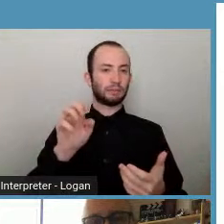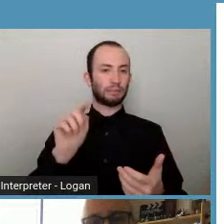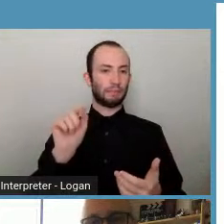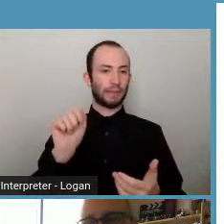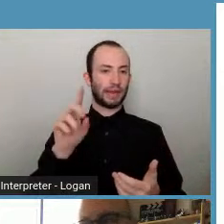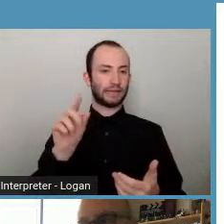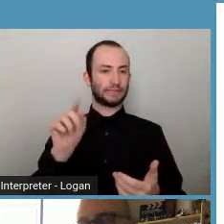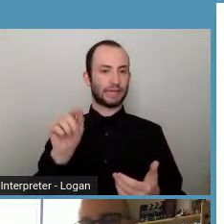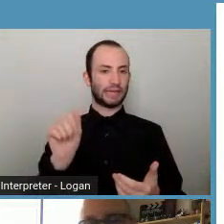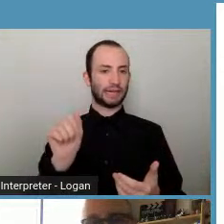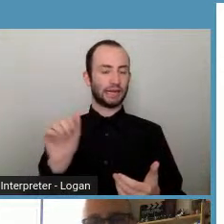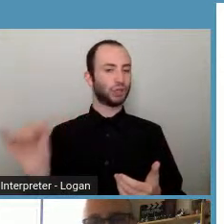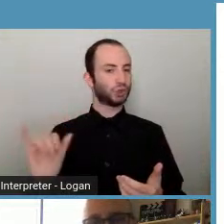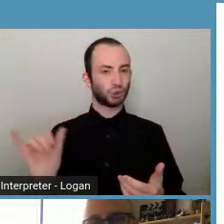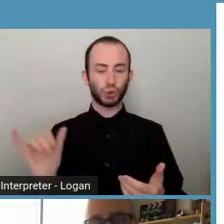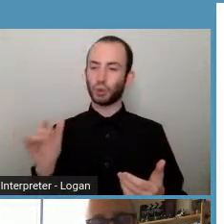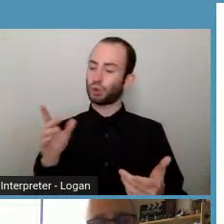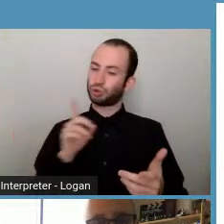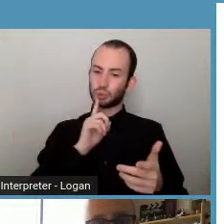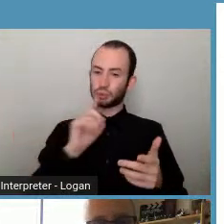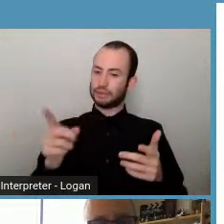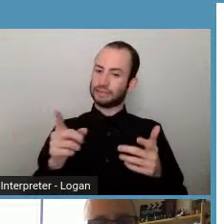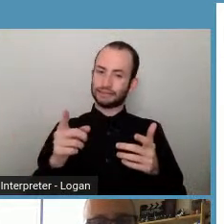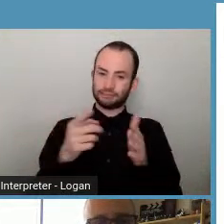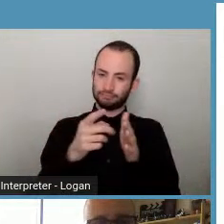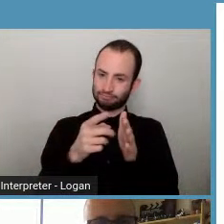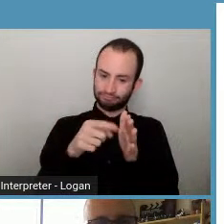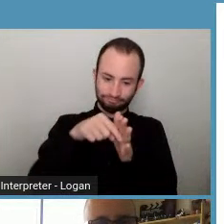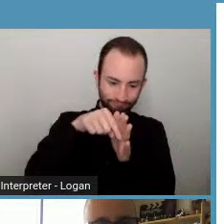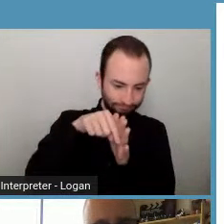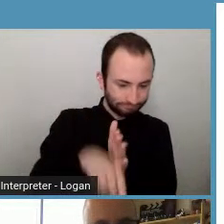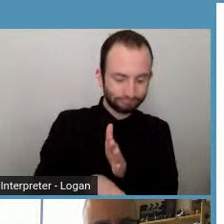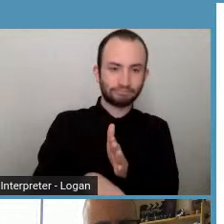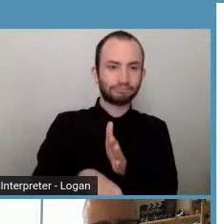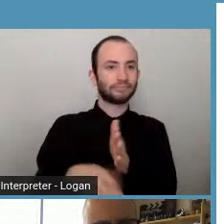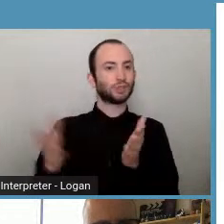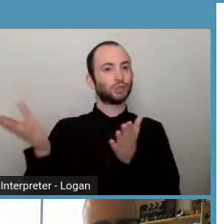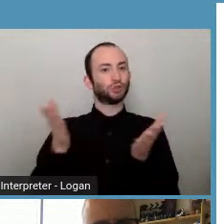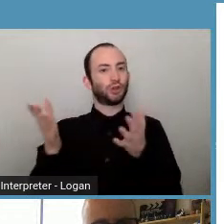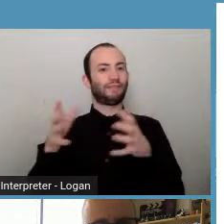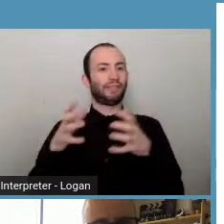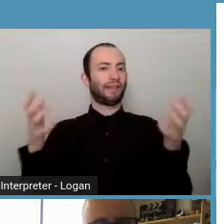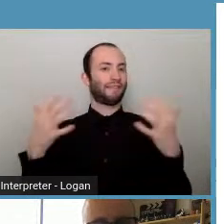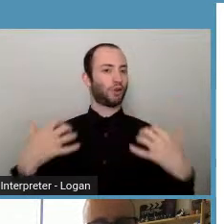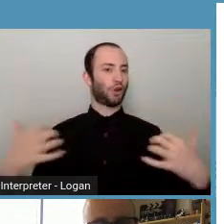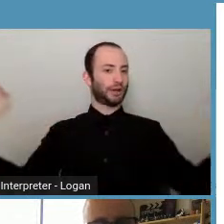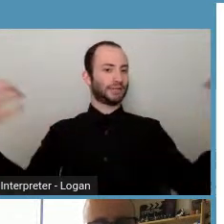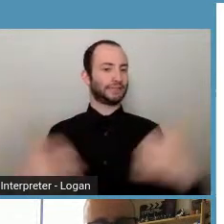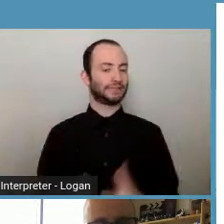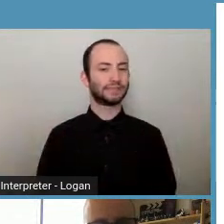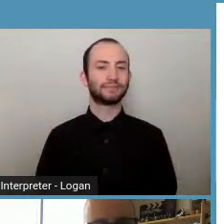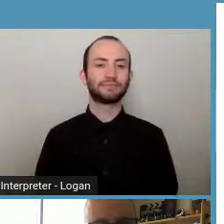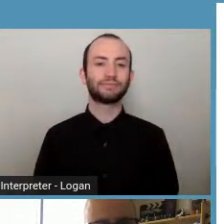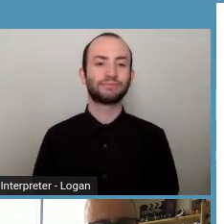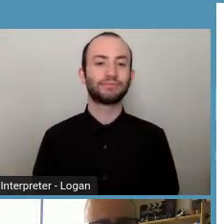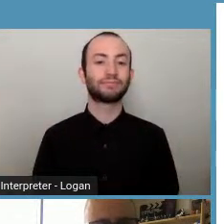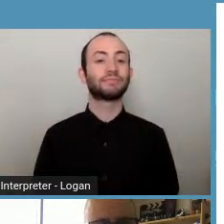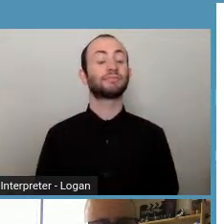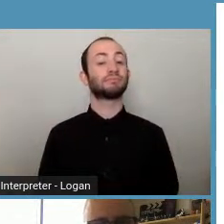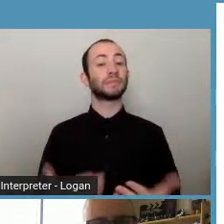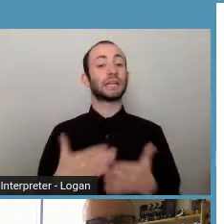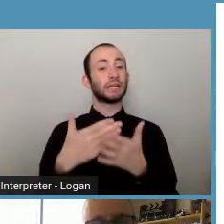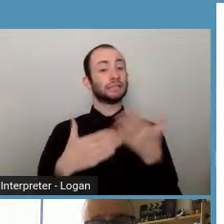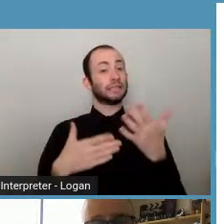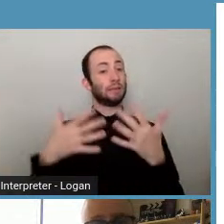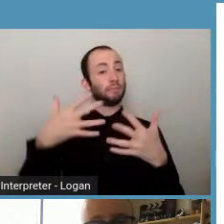metadata goes a long way as well into serving all audiences. So some social media